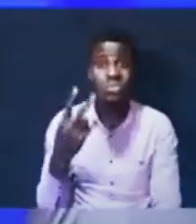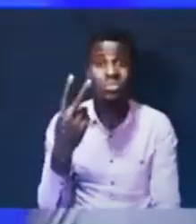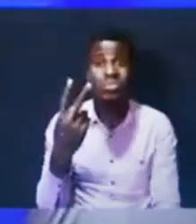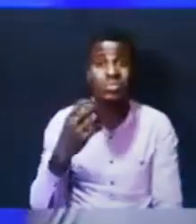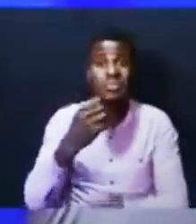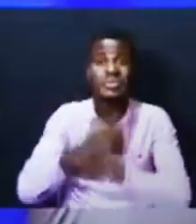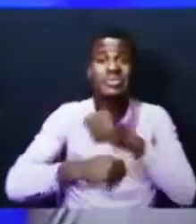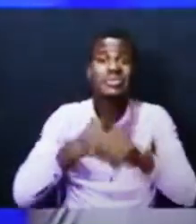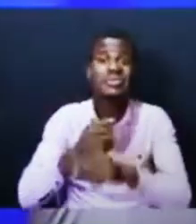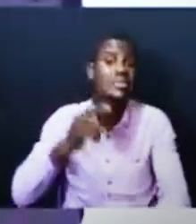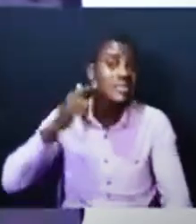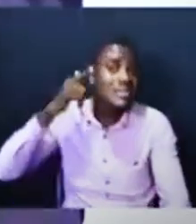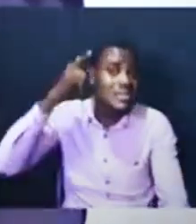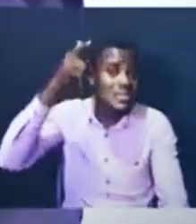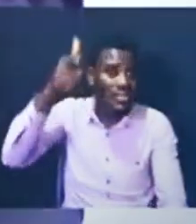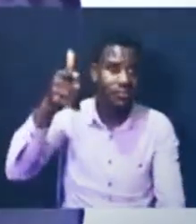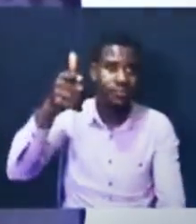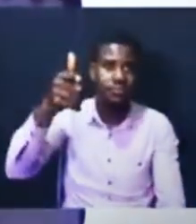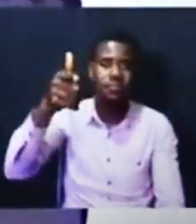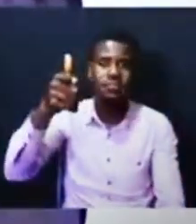2 years